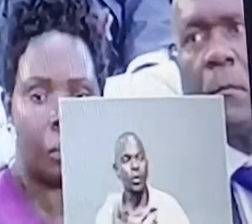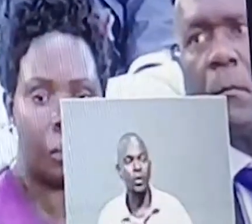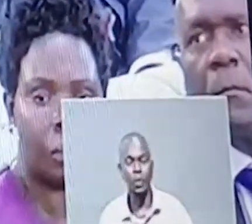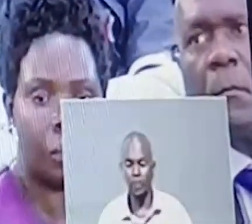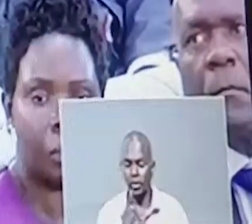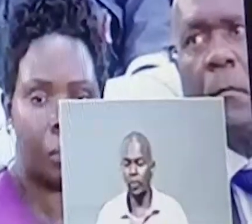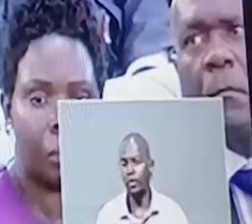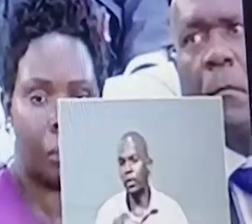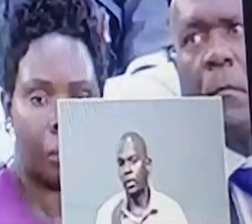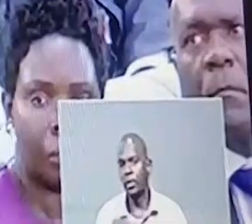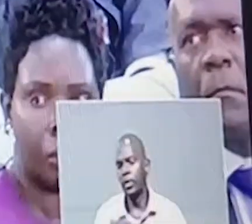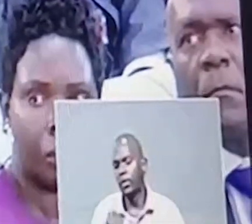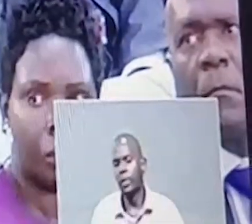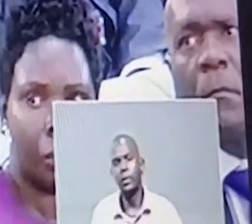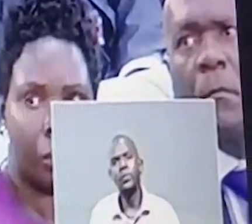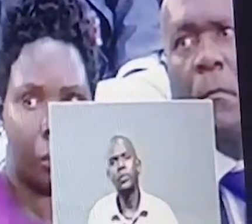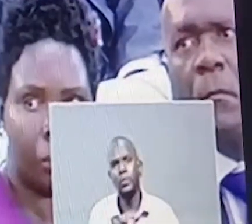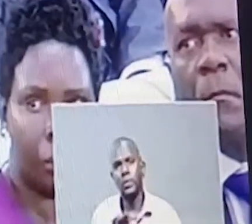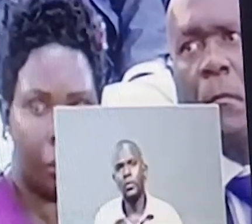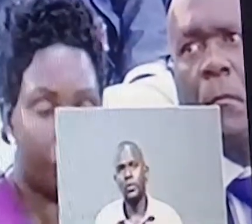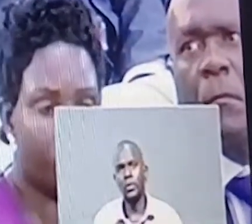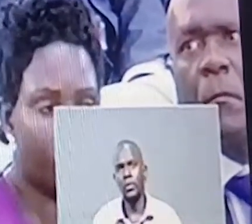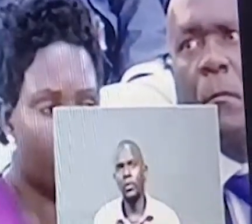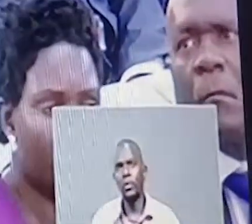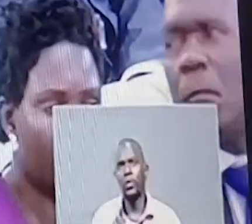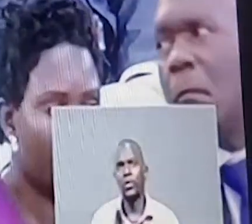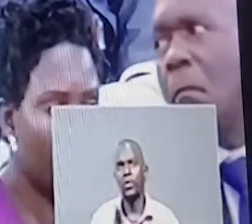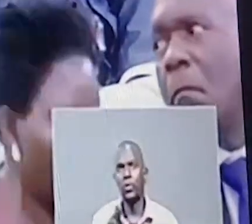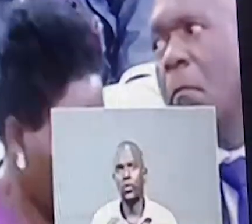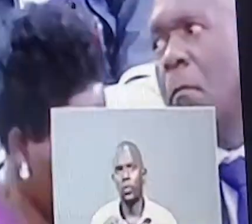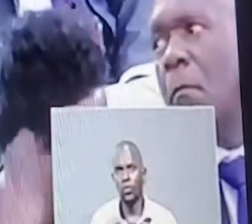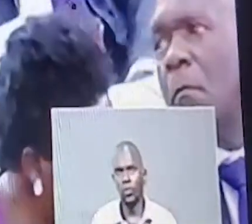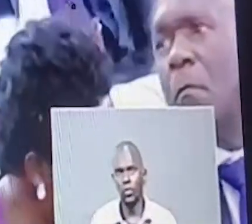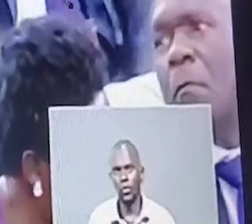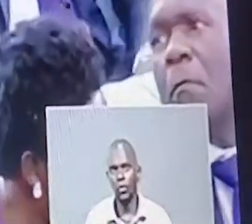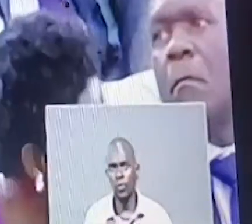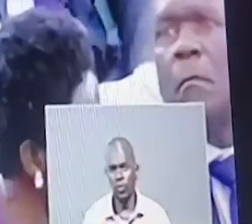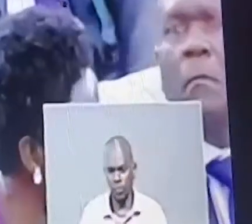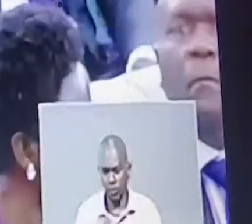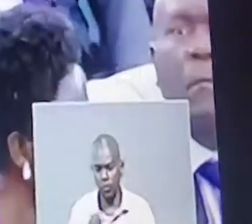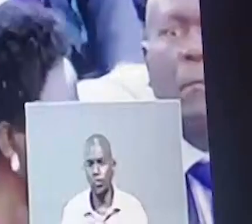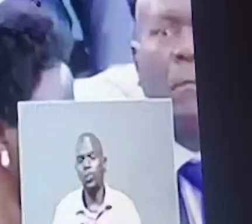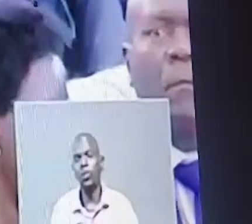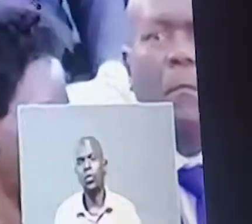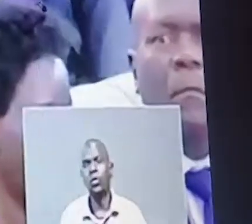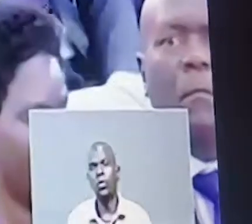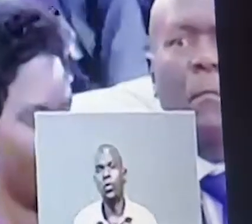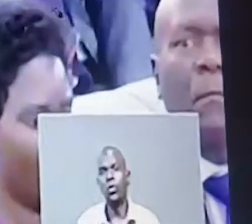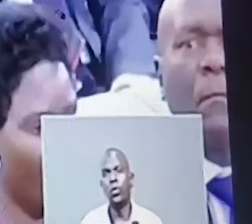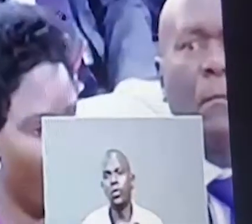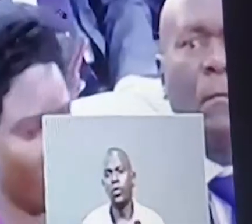Honourable Speaker, what is so special with this amendment of Lumu, which was generated in Gulu just within a month,